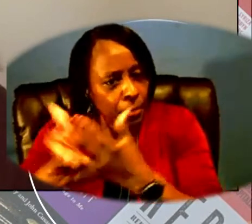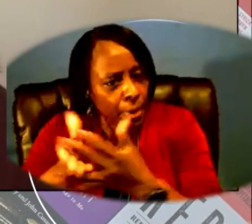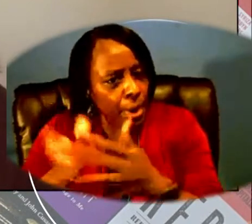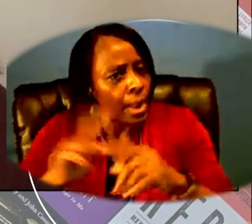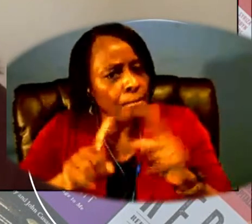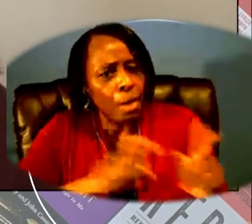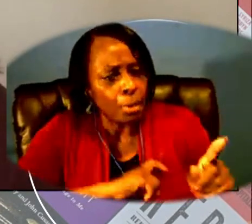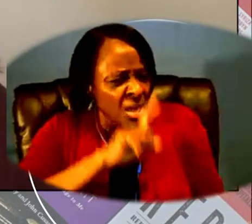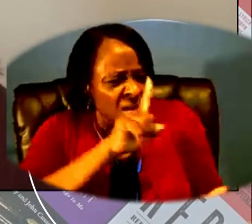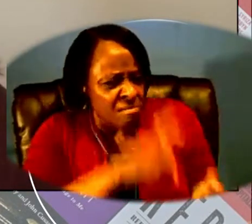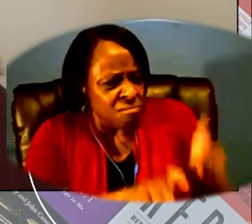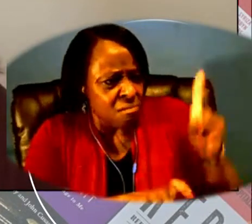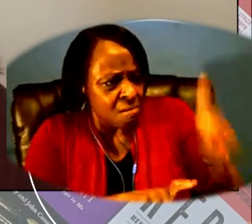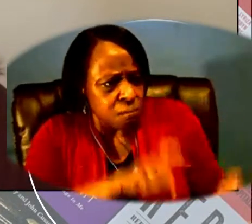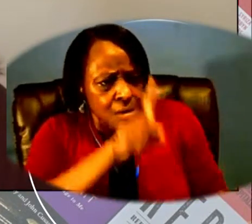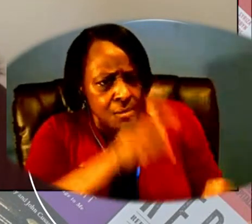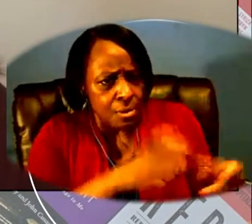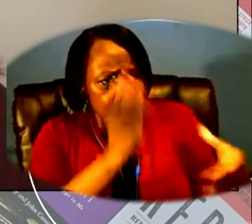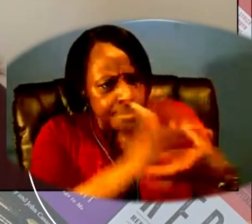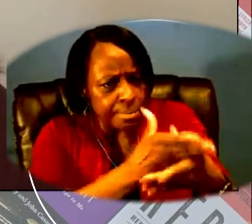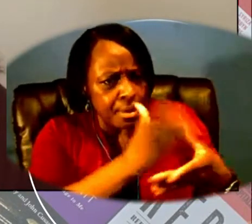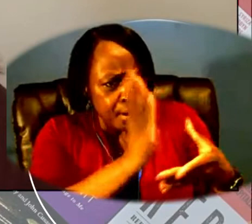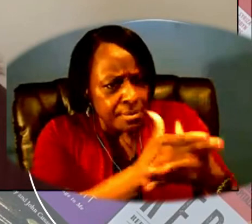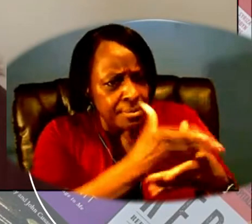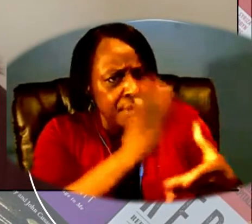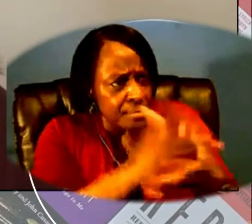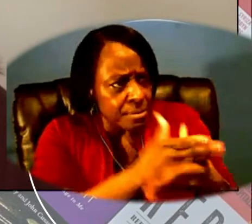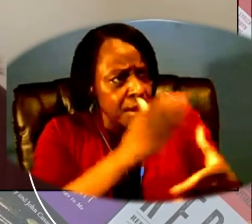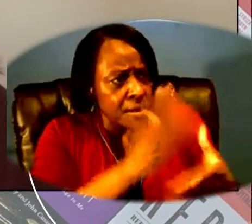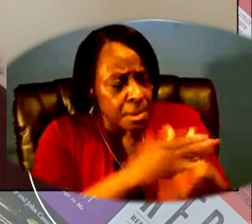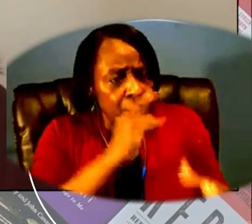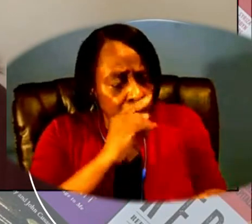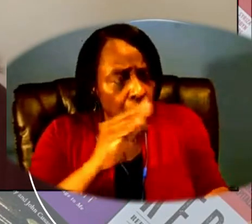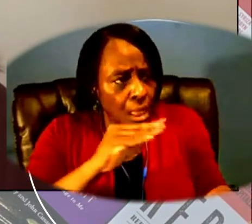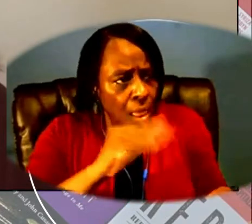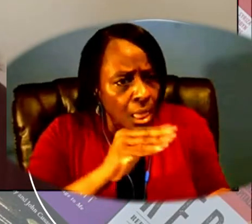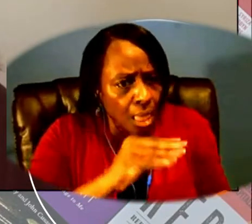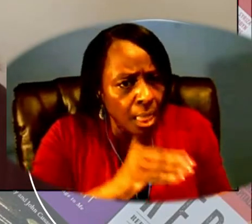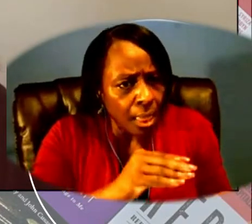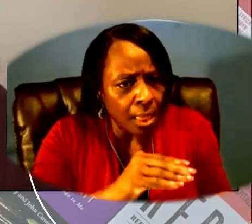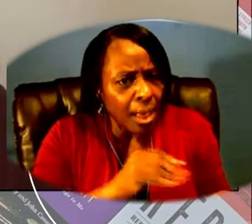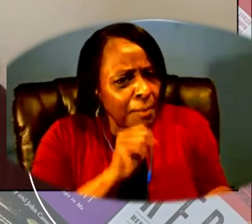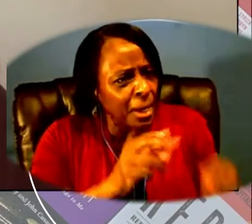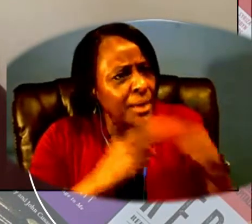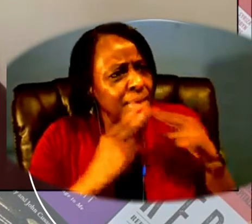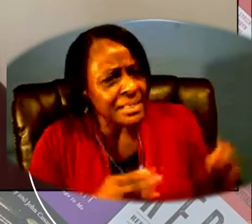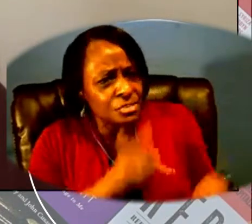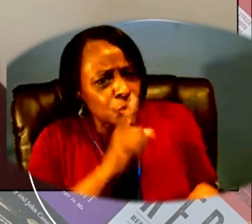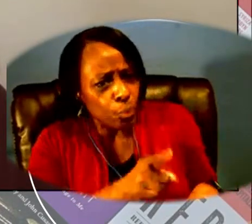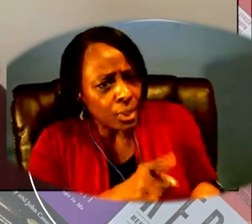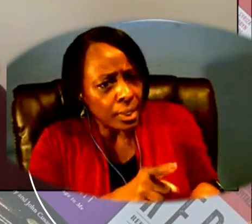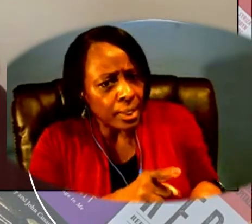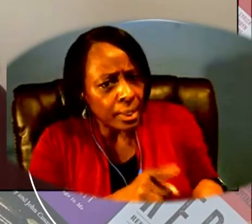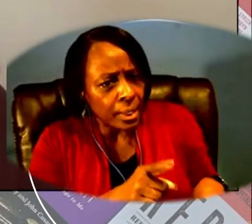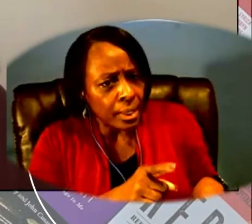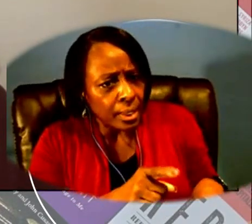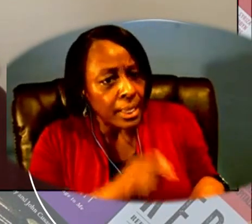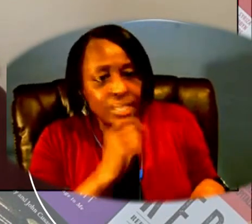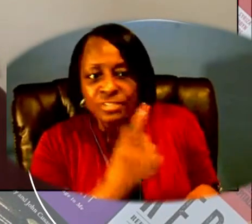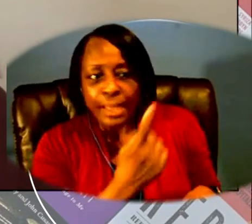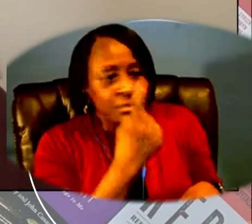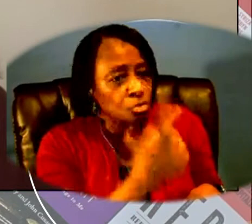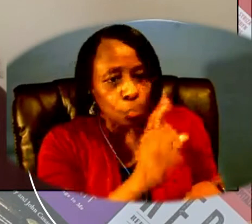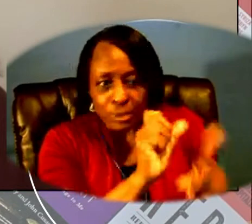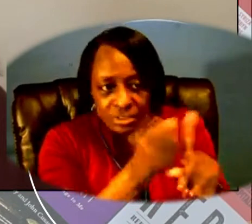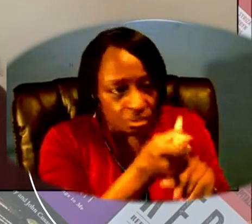that they're harassed to the point that they agree to things they didn't do. And it's not one situation. It's not